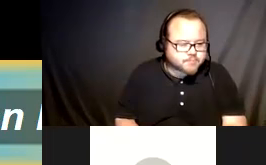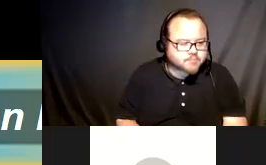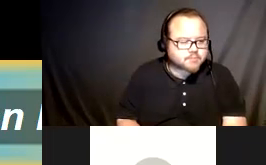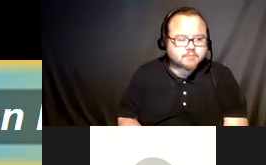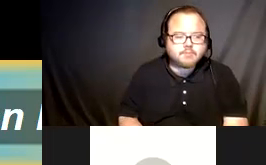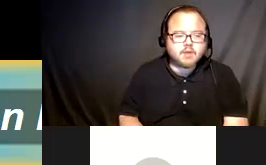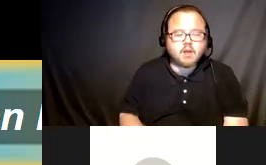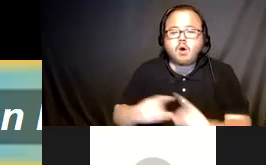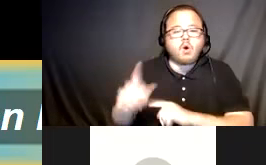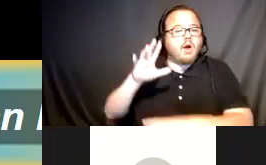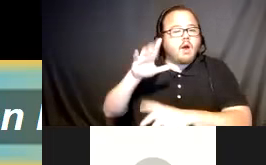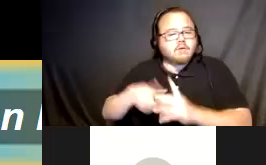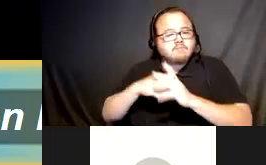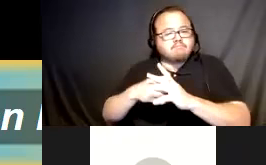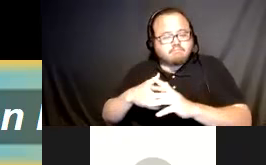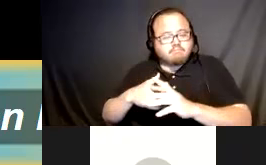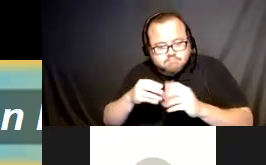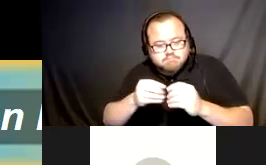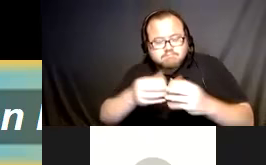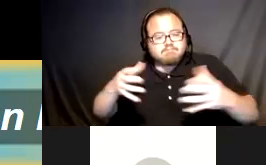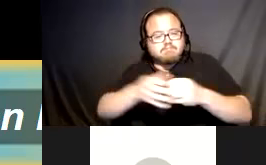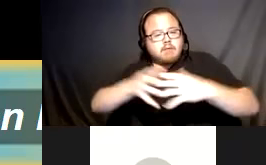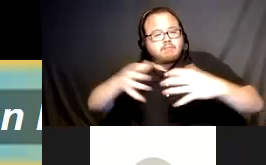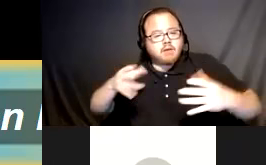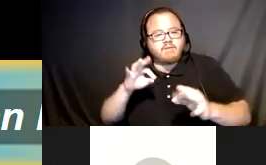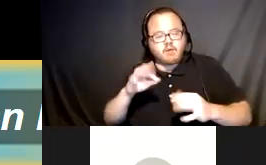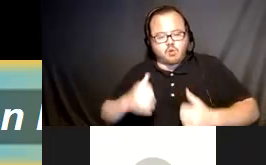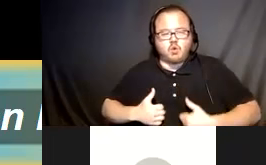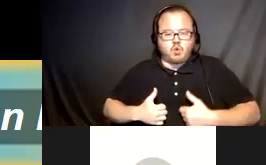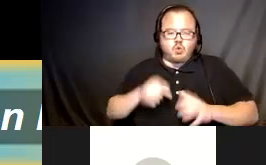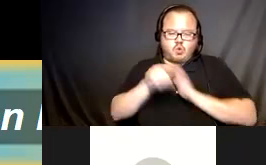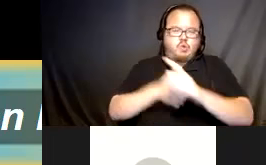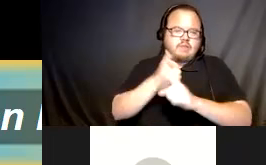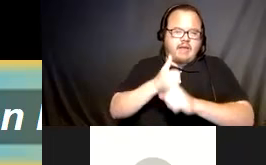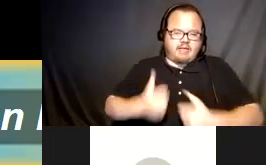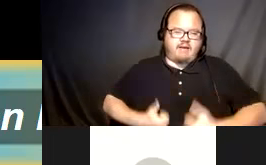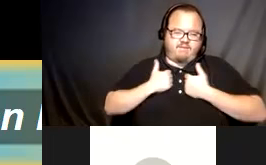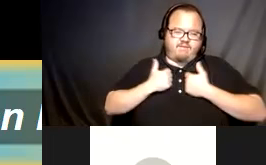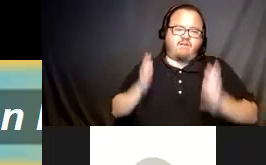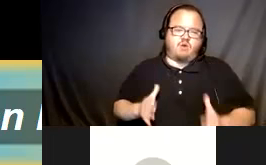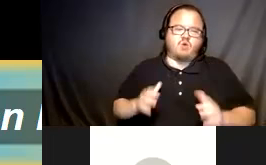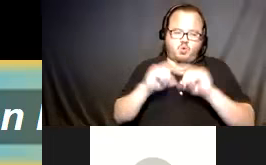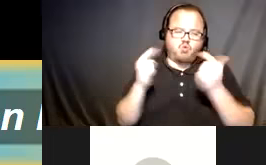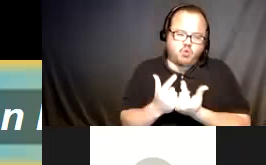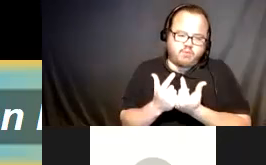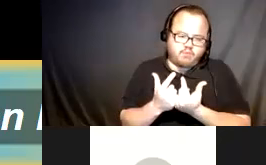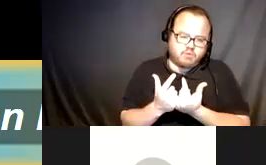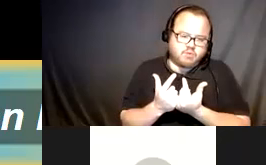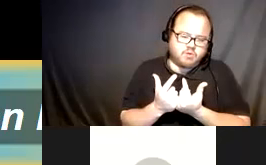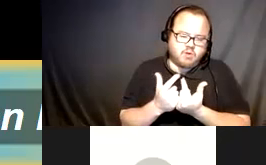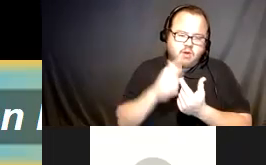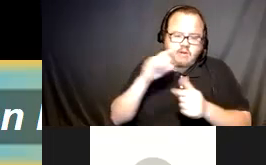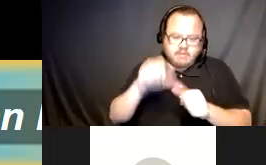Also, implementation and expansion of suicide survivor groups into systems of care to address immediate, delayed, and